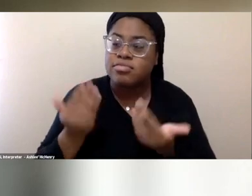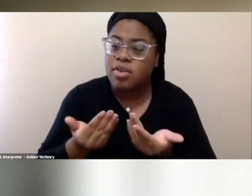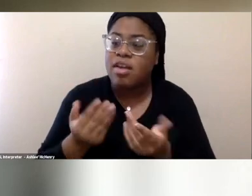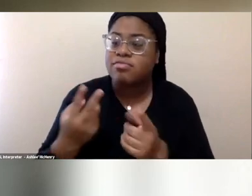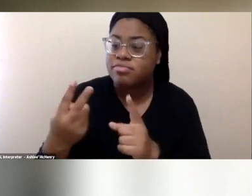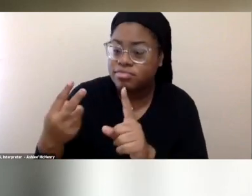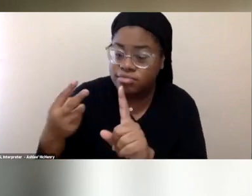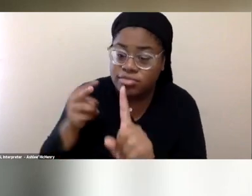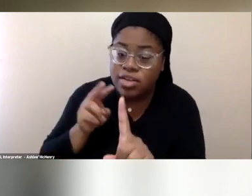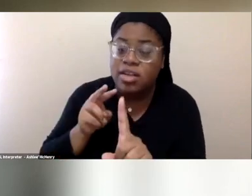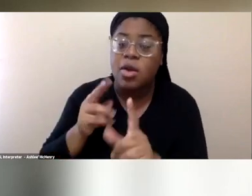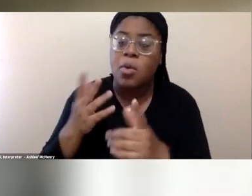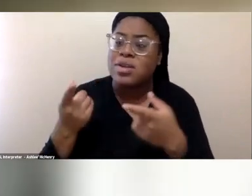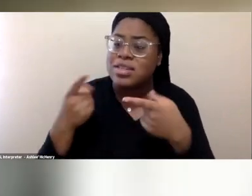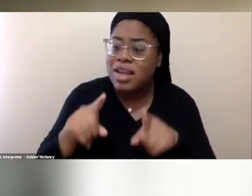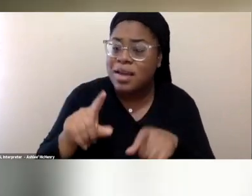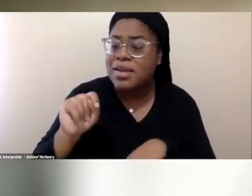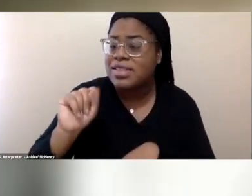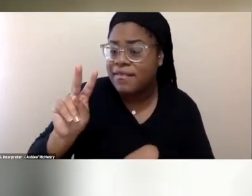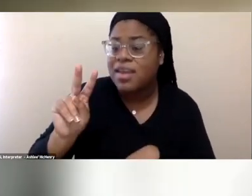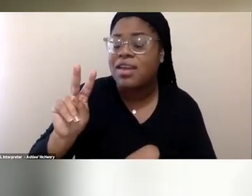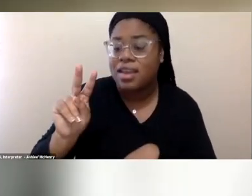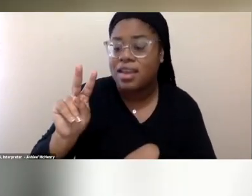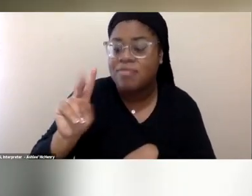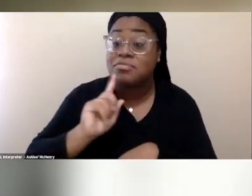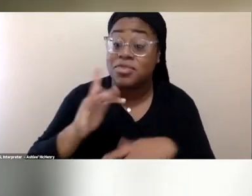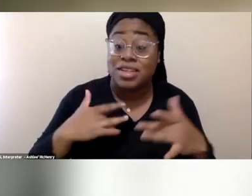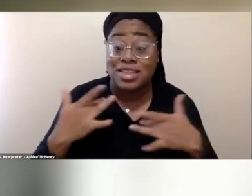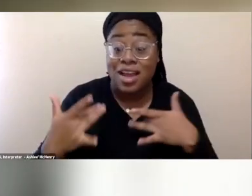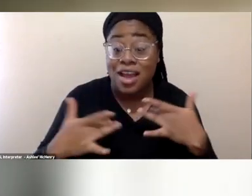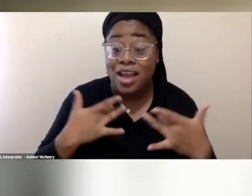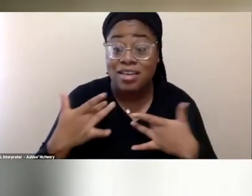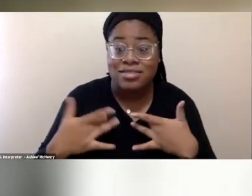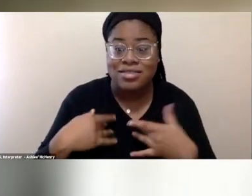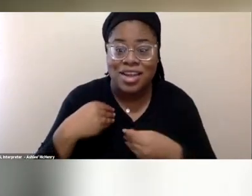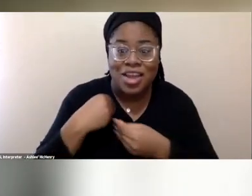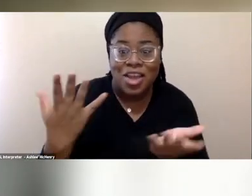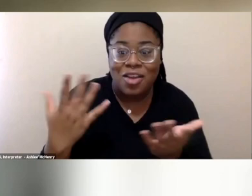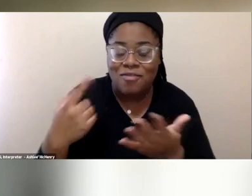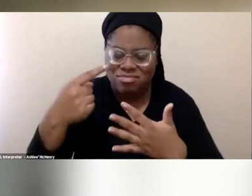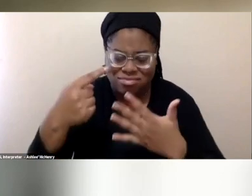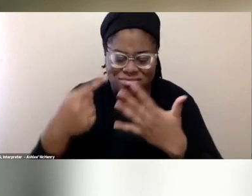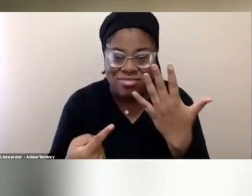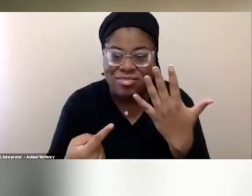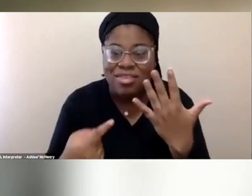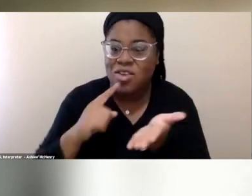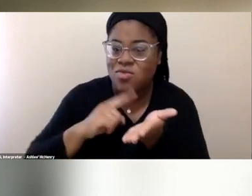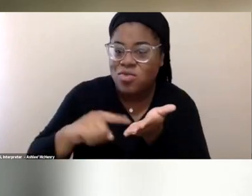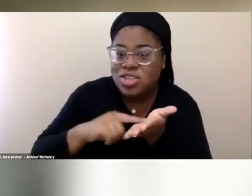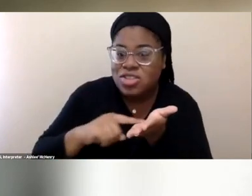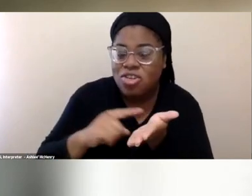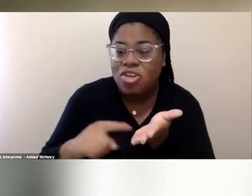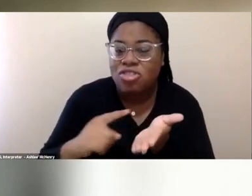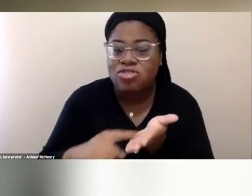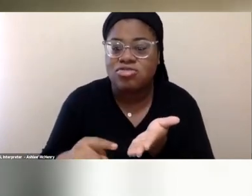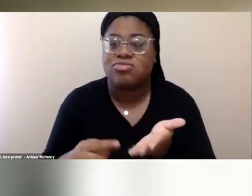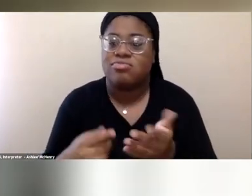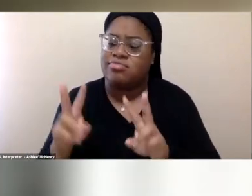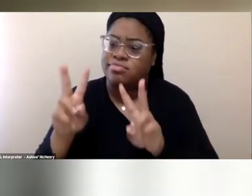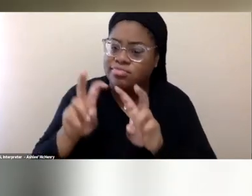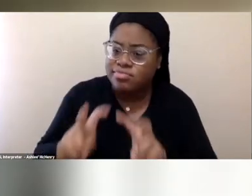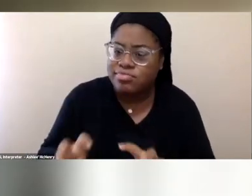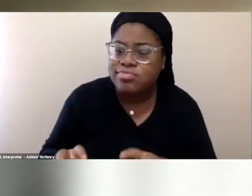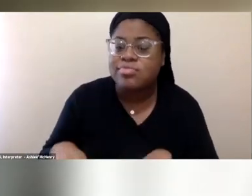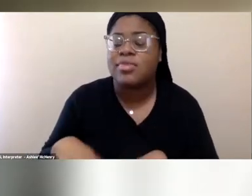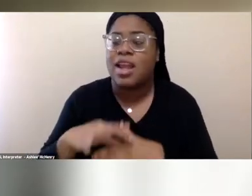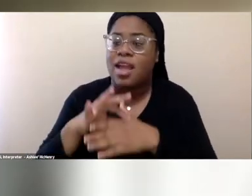what's happening in television. And we're so excited to give you multiple points of view on research and insights, global content